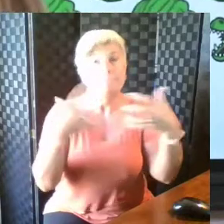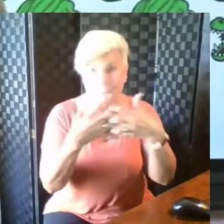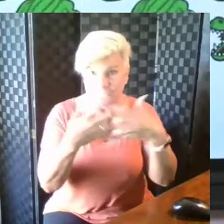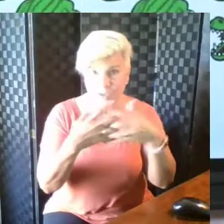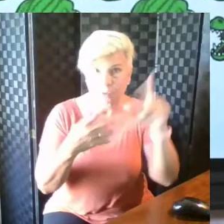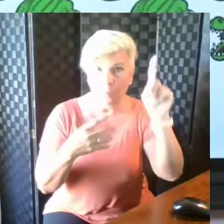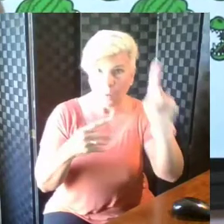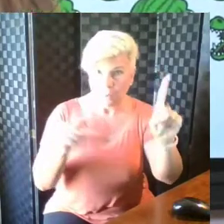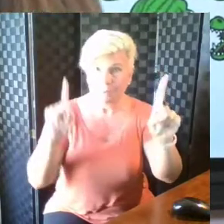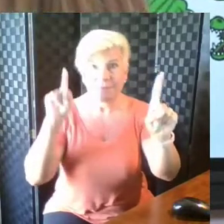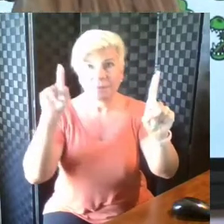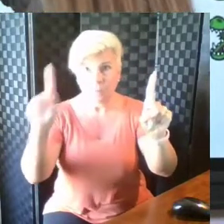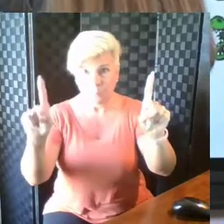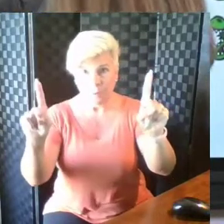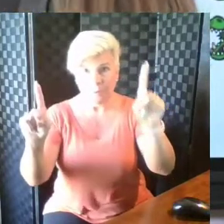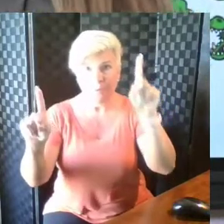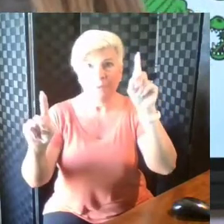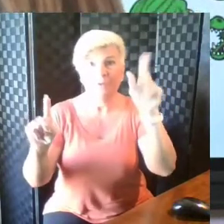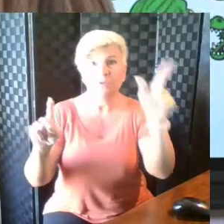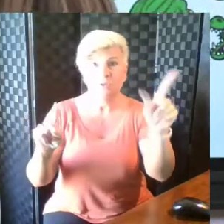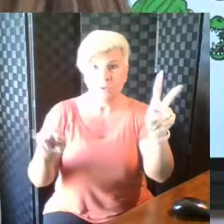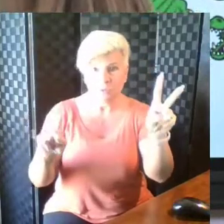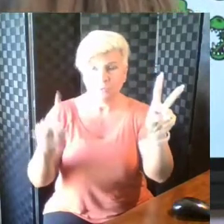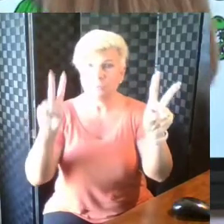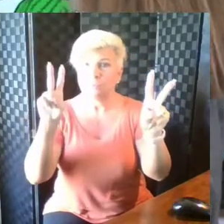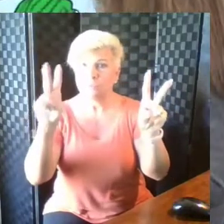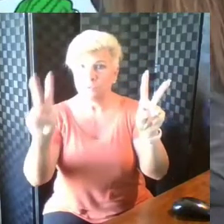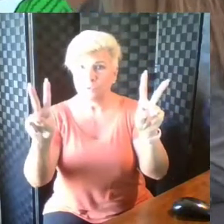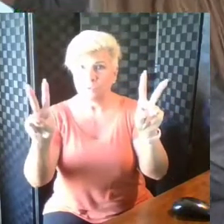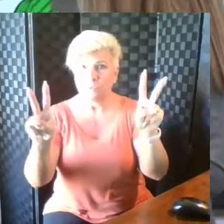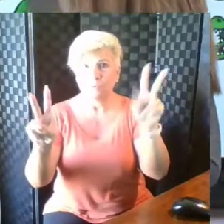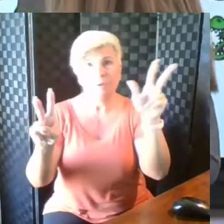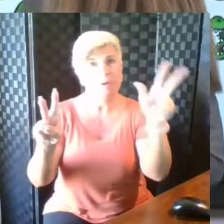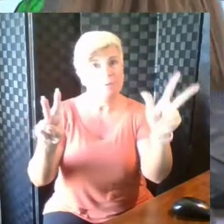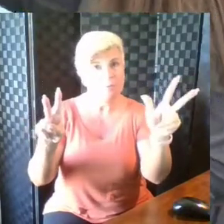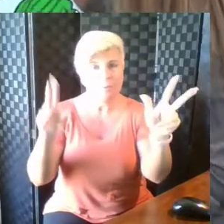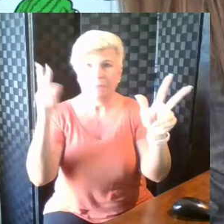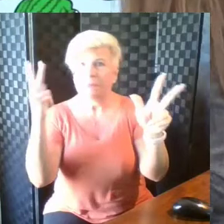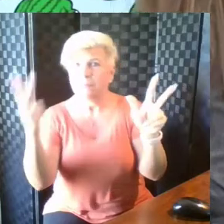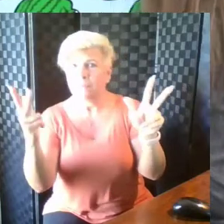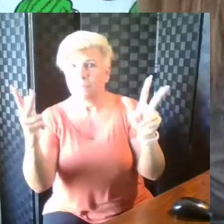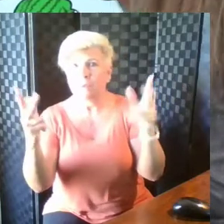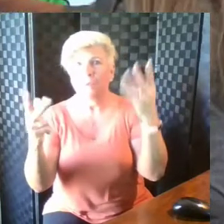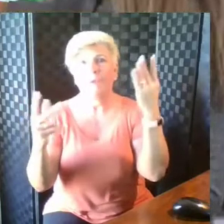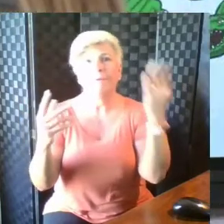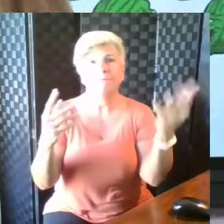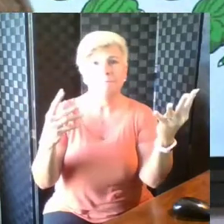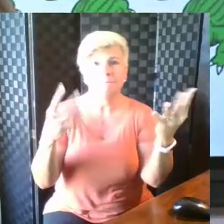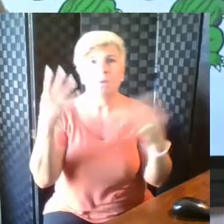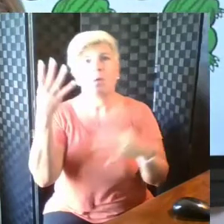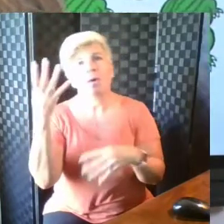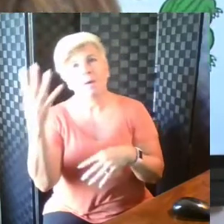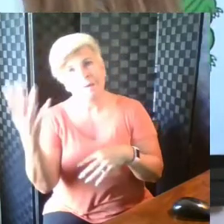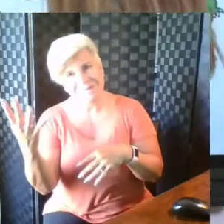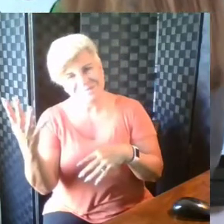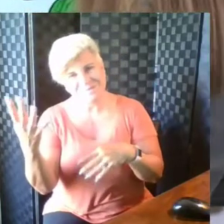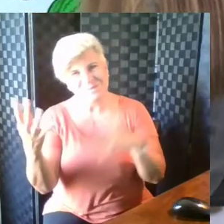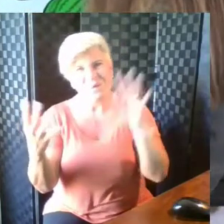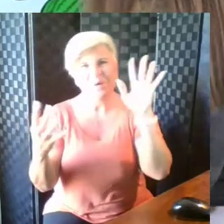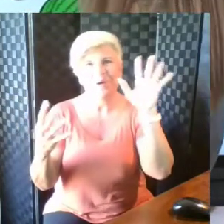strategy. 1, 1, 2, 2, 3, 3,